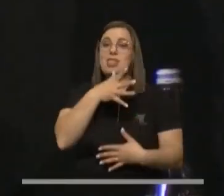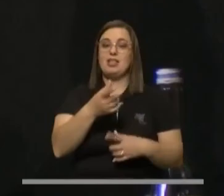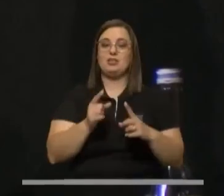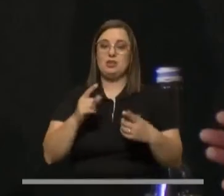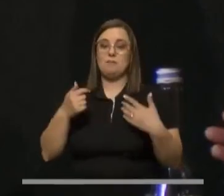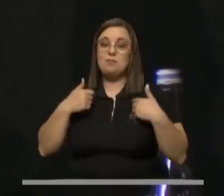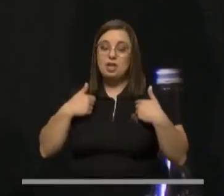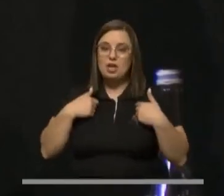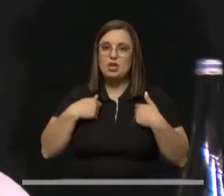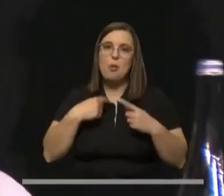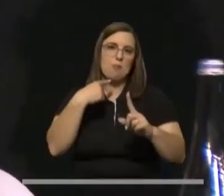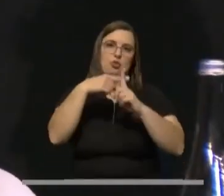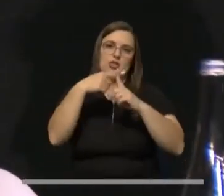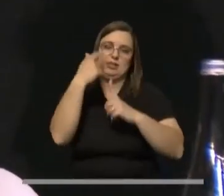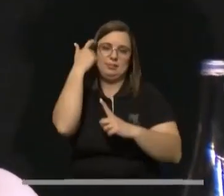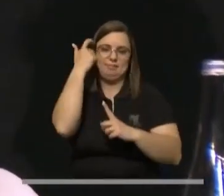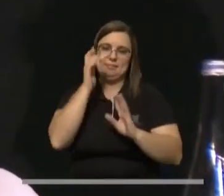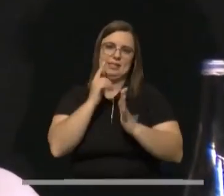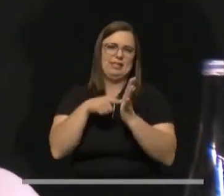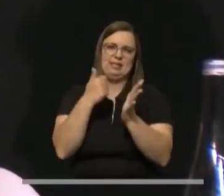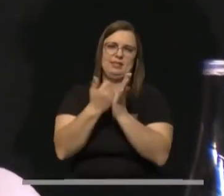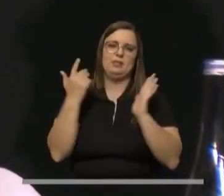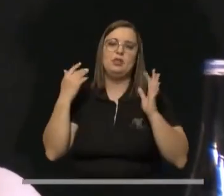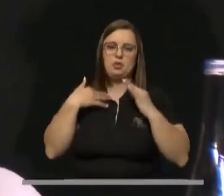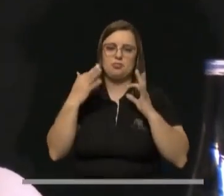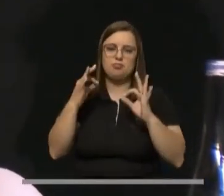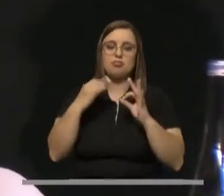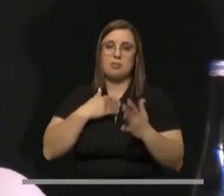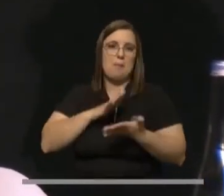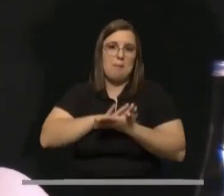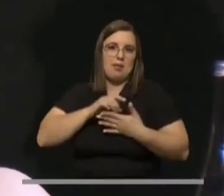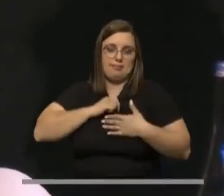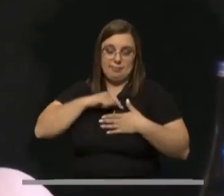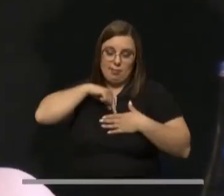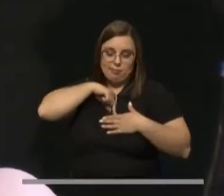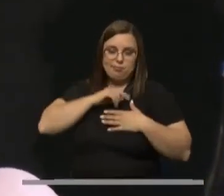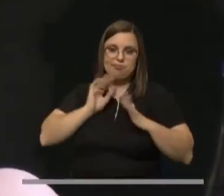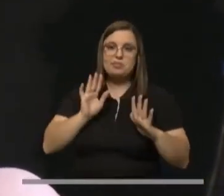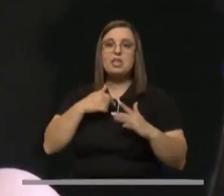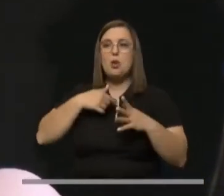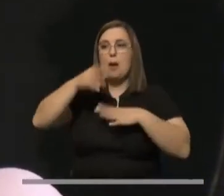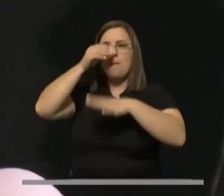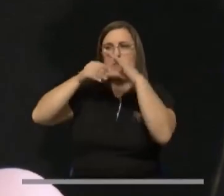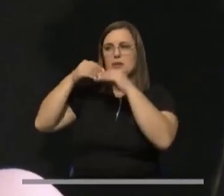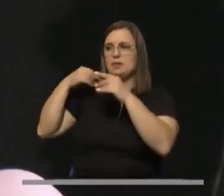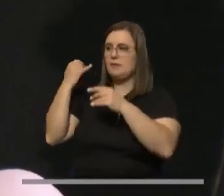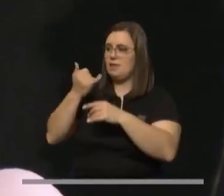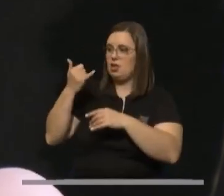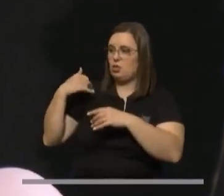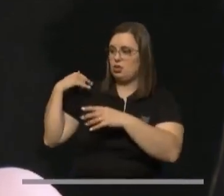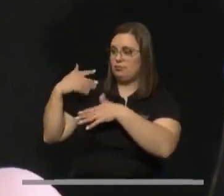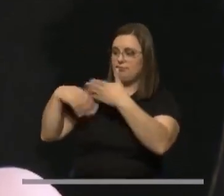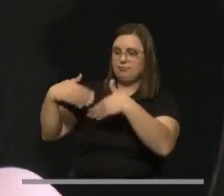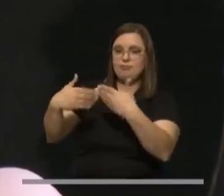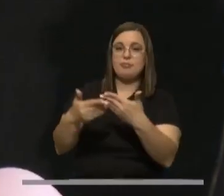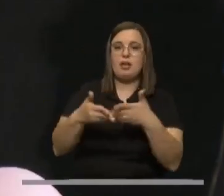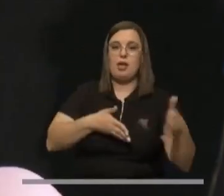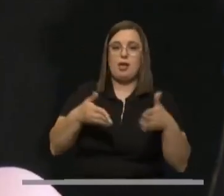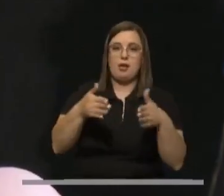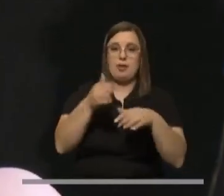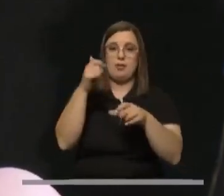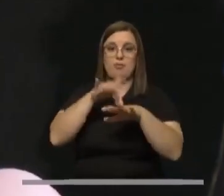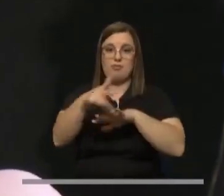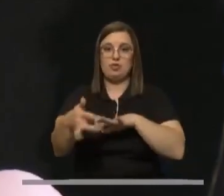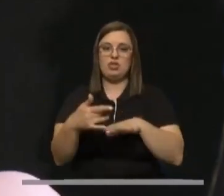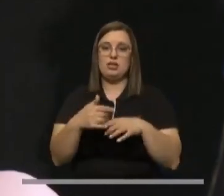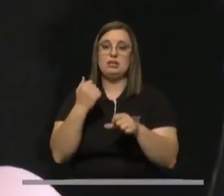see what you say. So I'm optimistic by nature. And I learned over 22